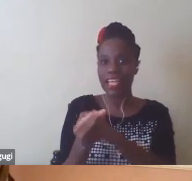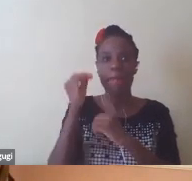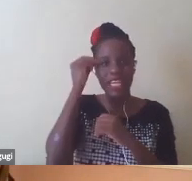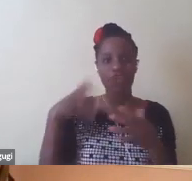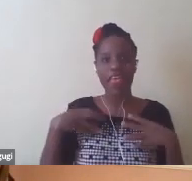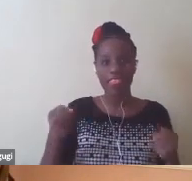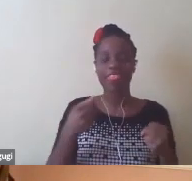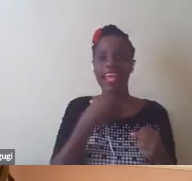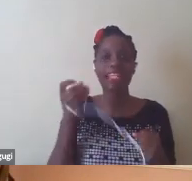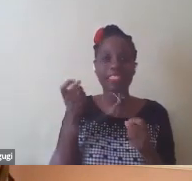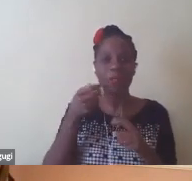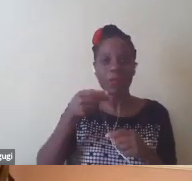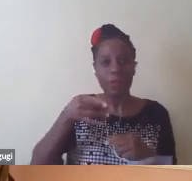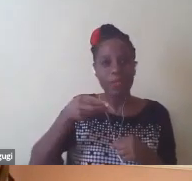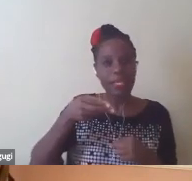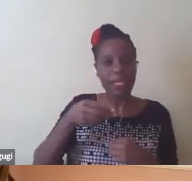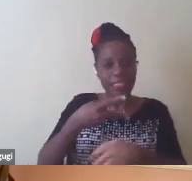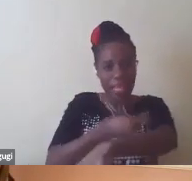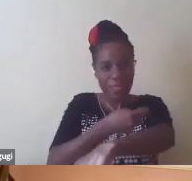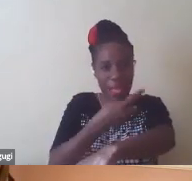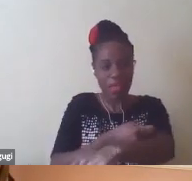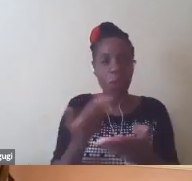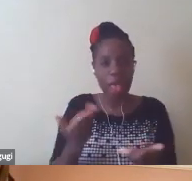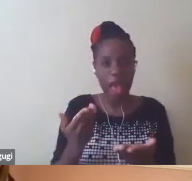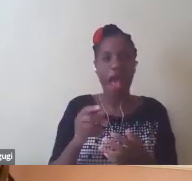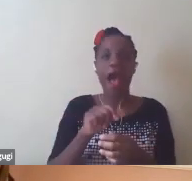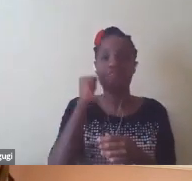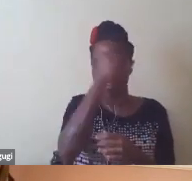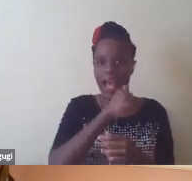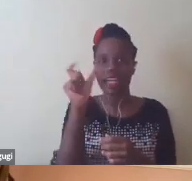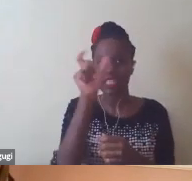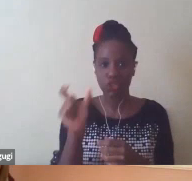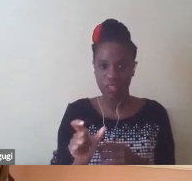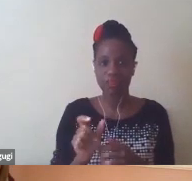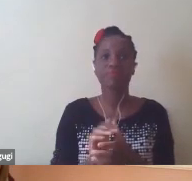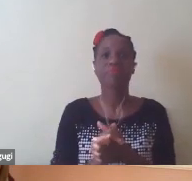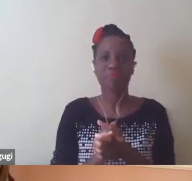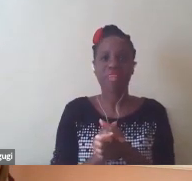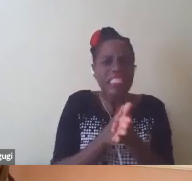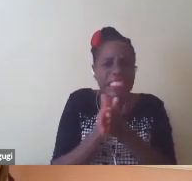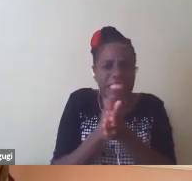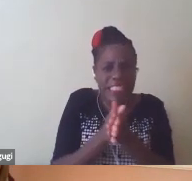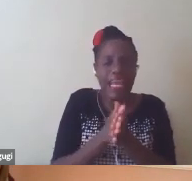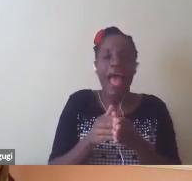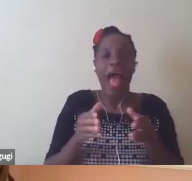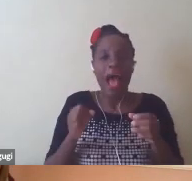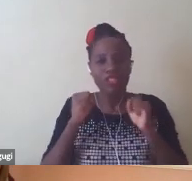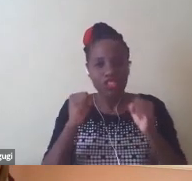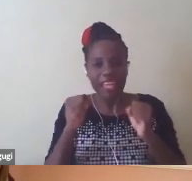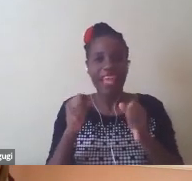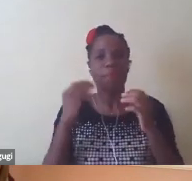substance abuse with the World Health Organization Africa region, with passion in strengthening mental health